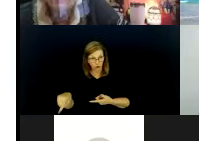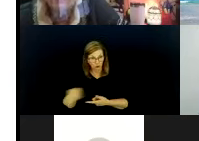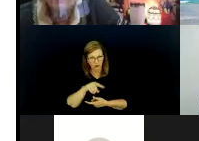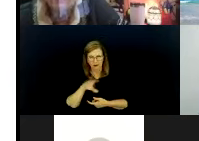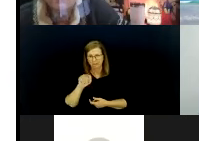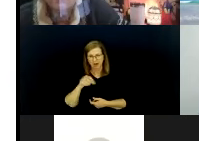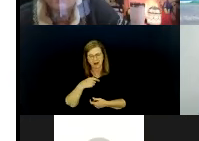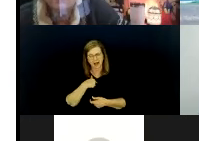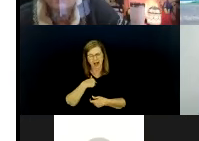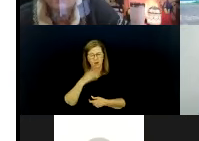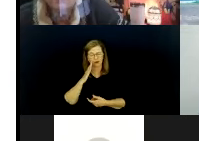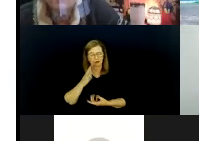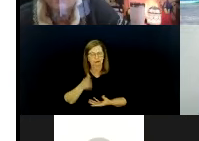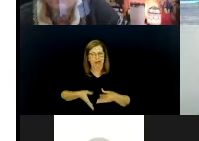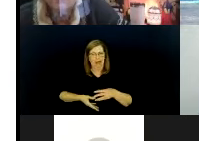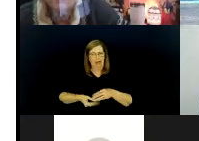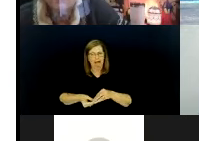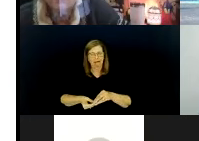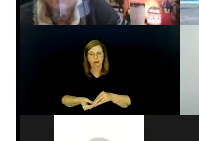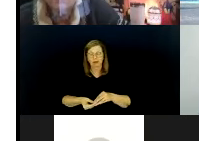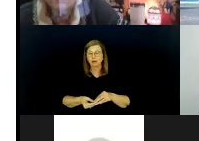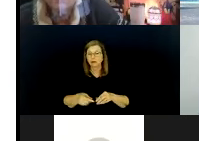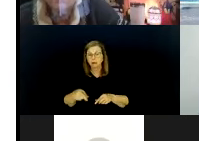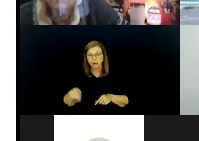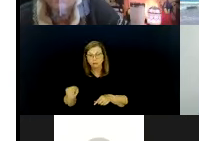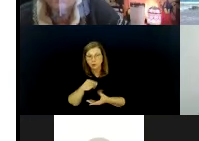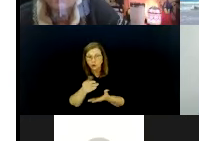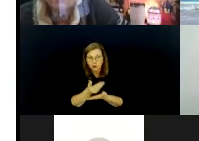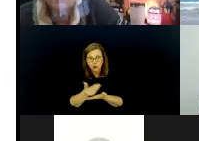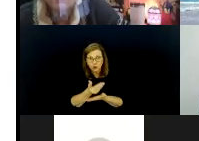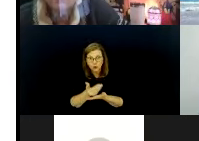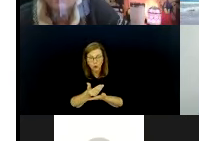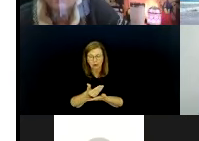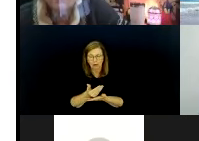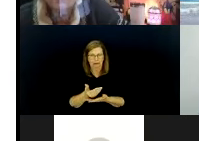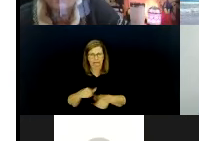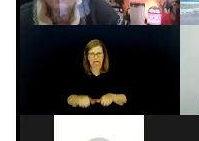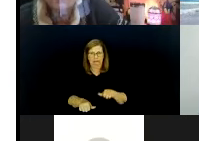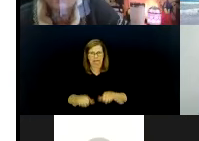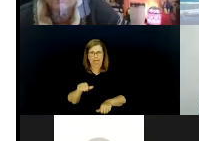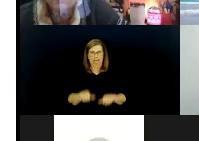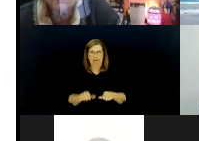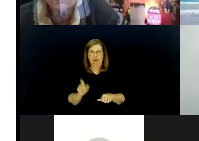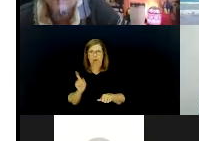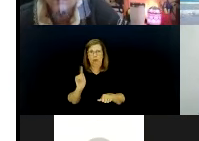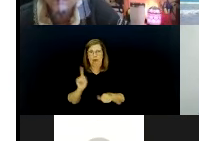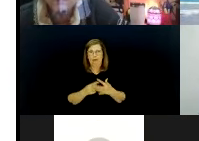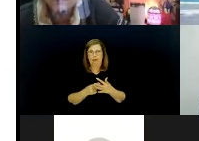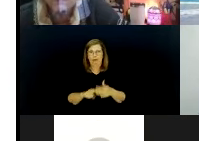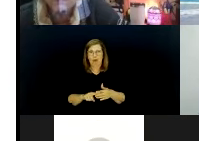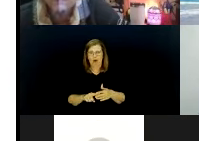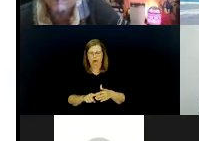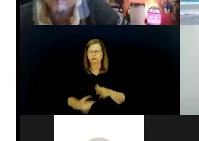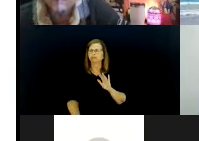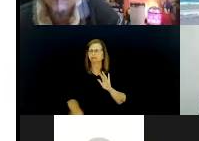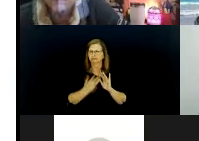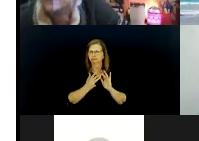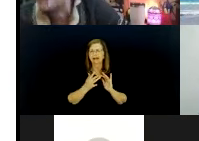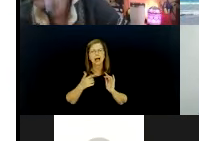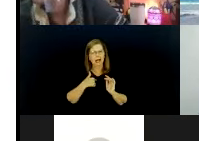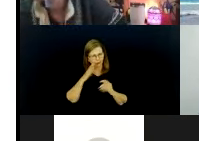just want to throw out there that if you're new and you're just not sure where to get started, reach out to me. I can